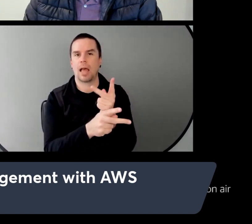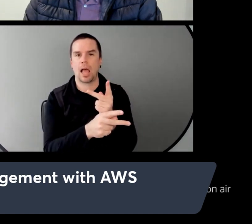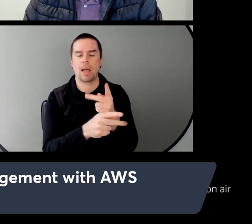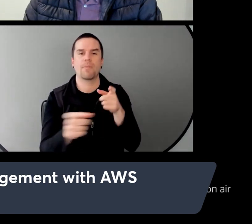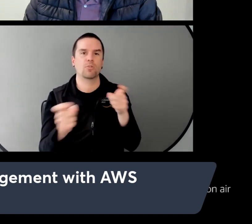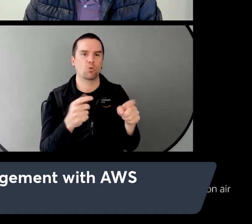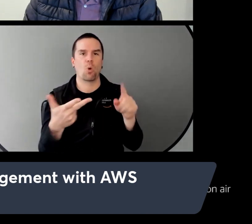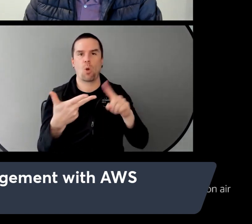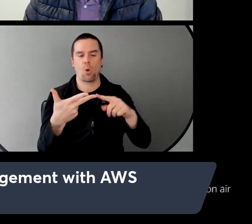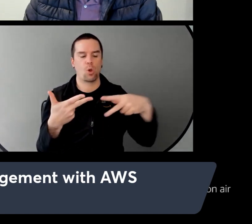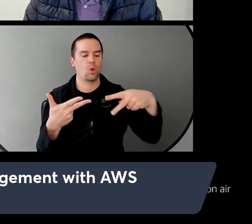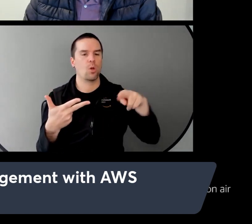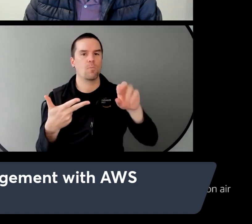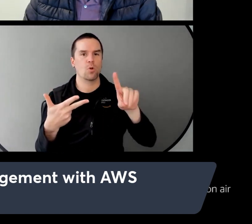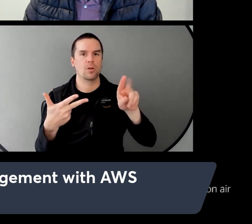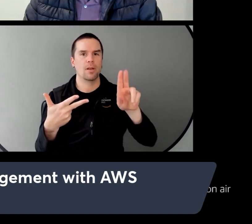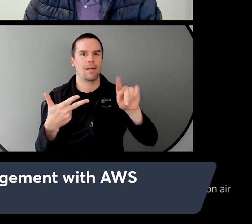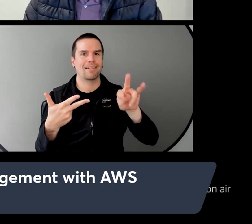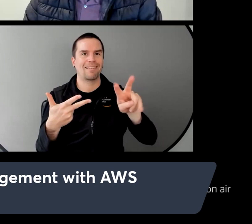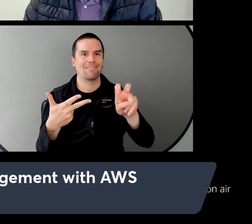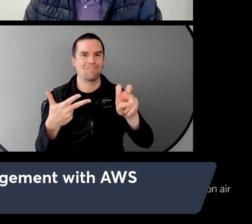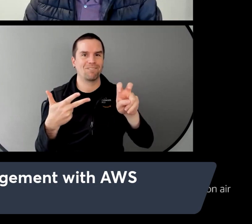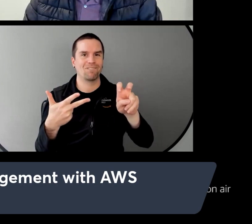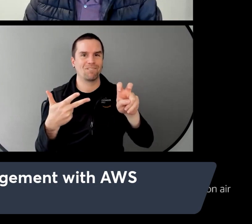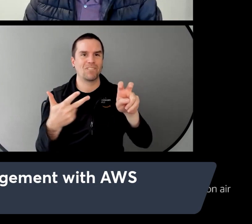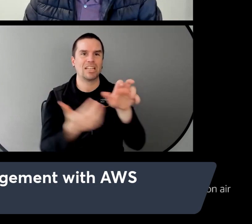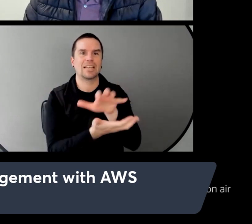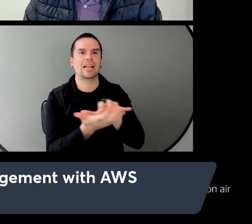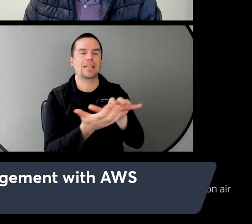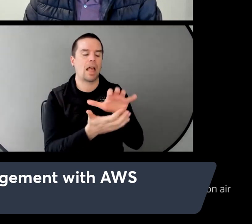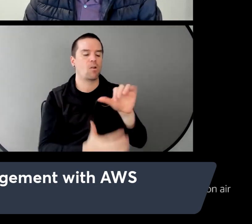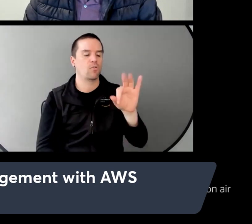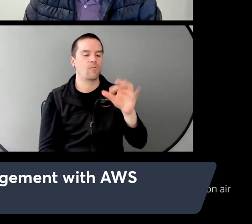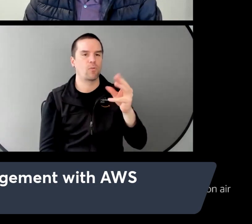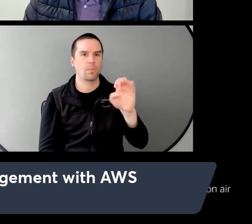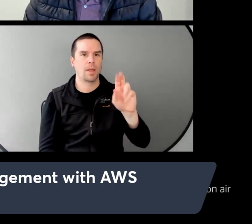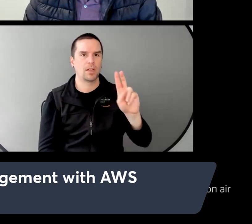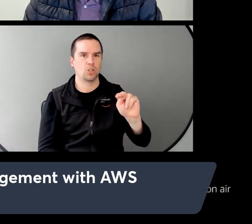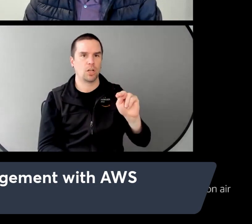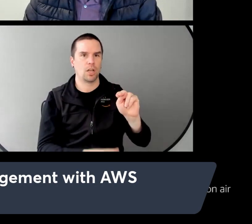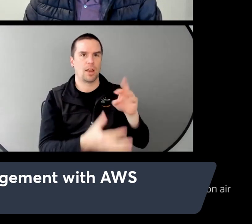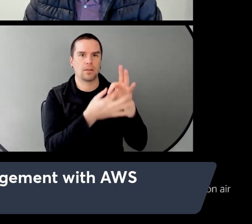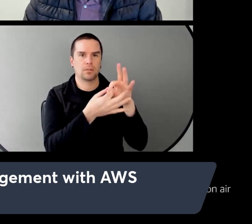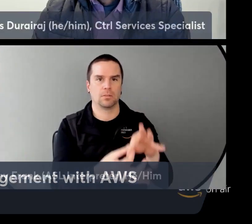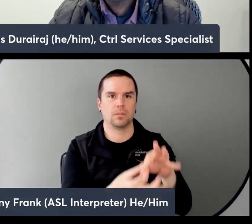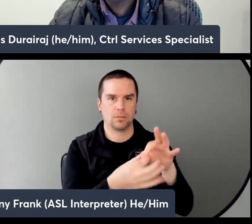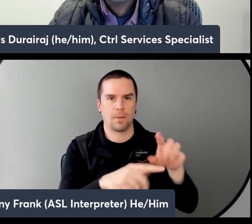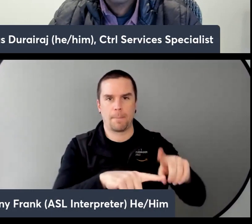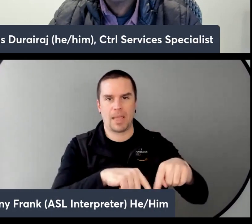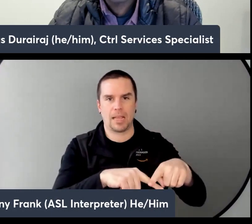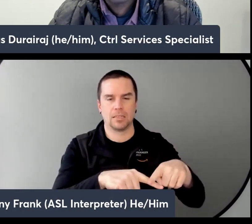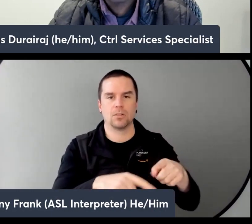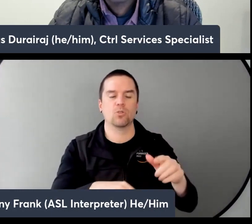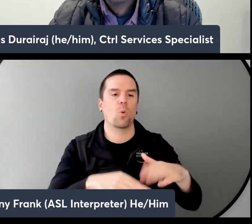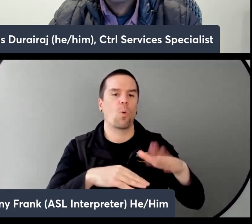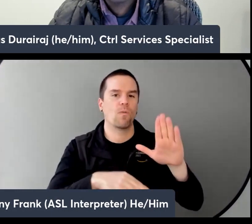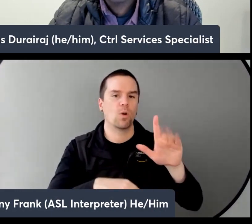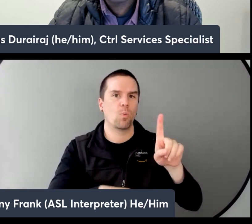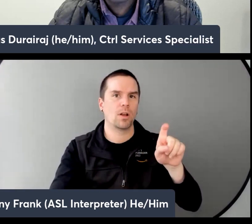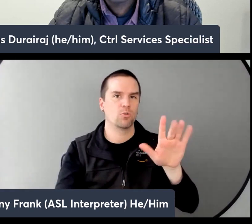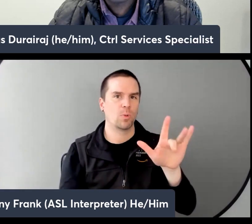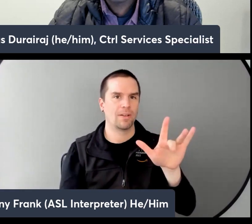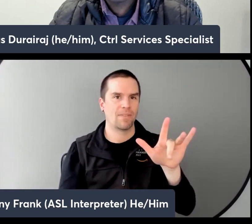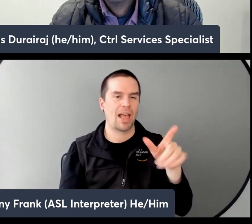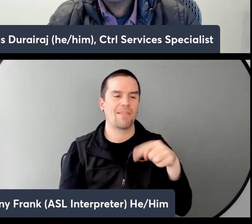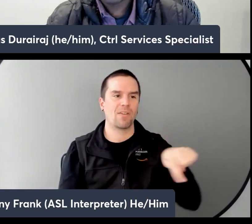cloud formation hook based control. And we have added over 125 of these controls to our controls library. So